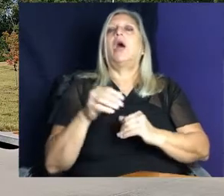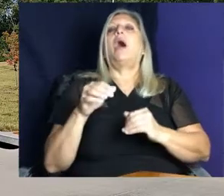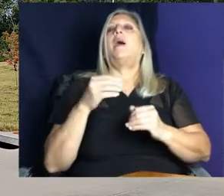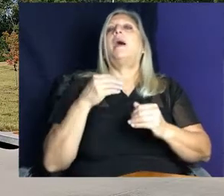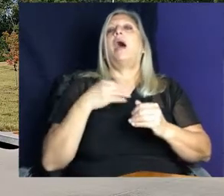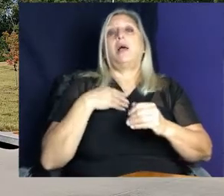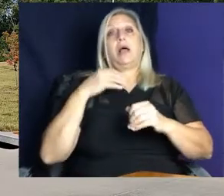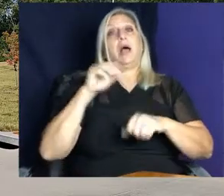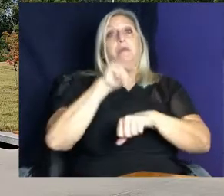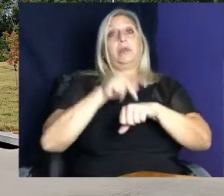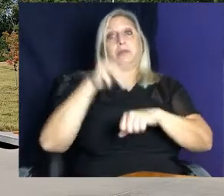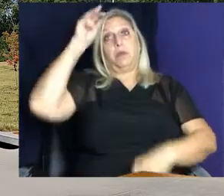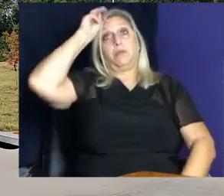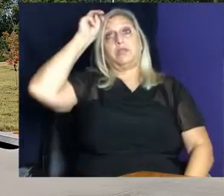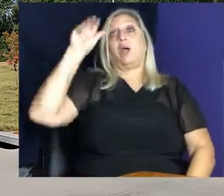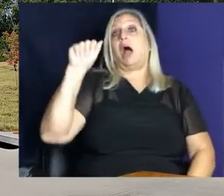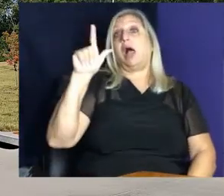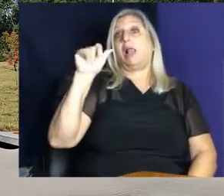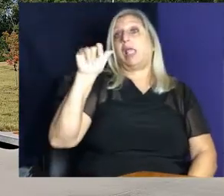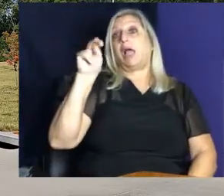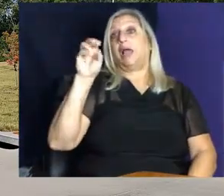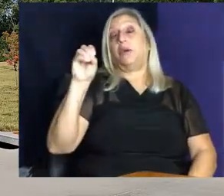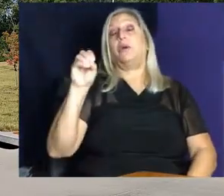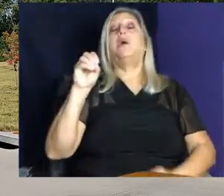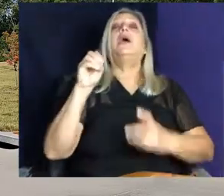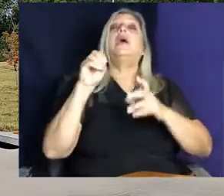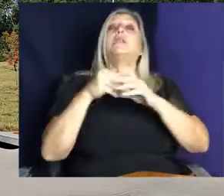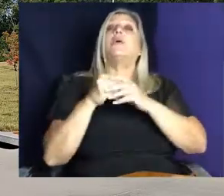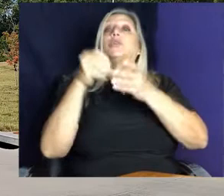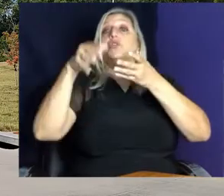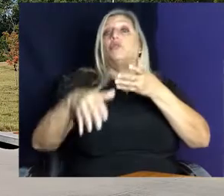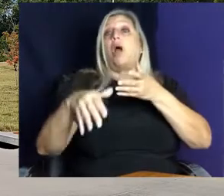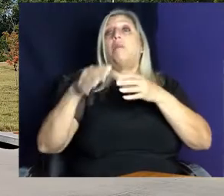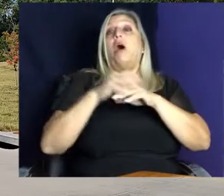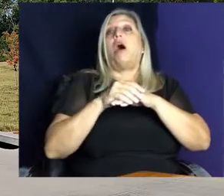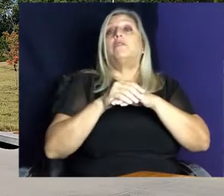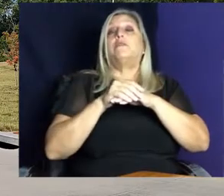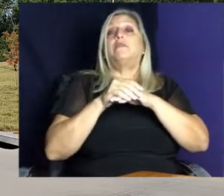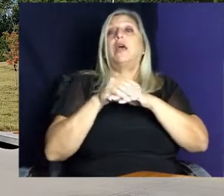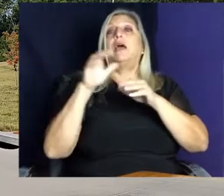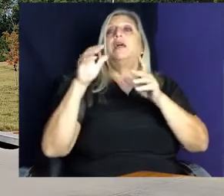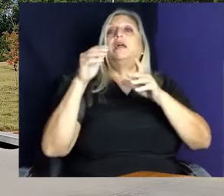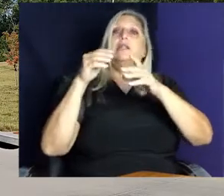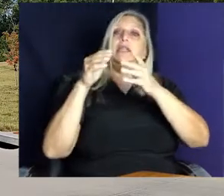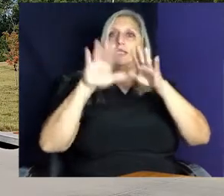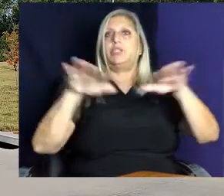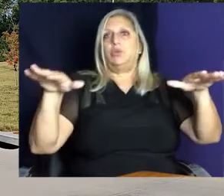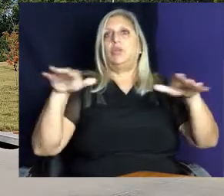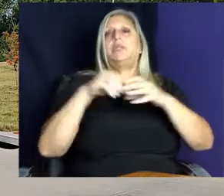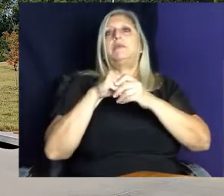Mr. Aliano, is going to be pulling around the corner up here, and then he is going to enter the loop from the top.